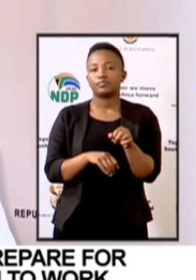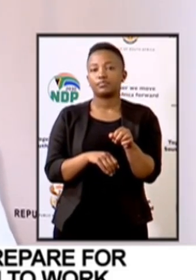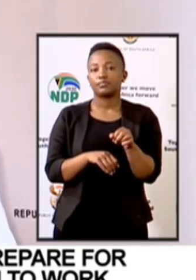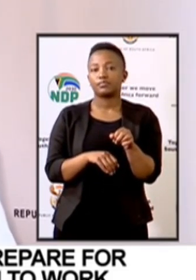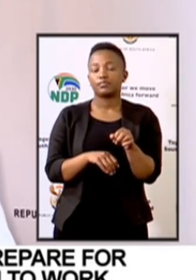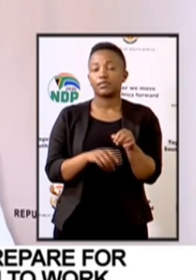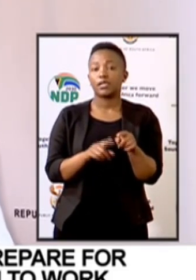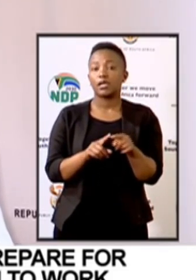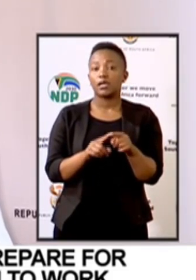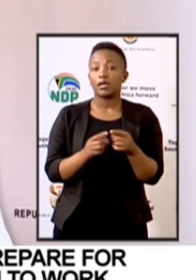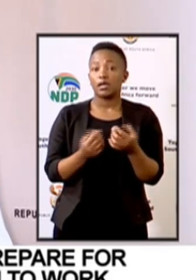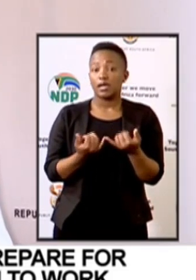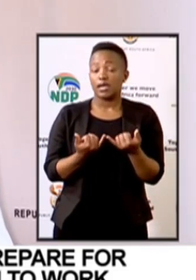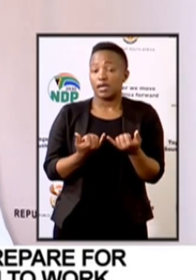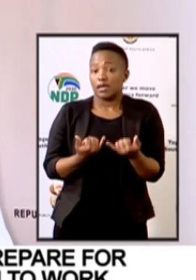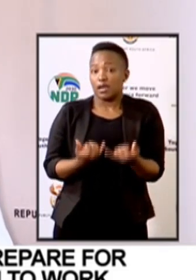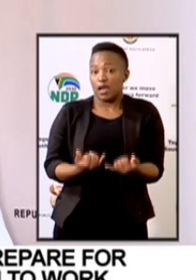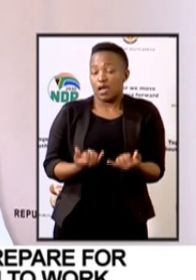now